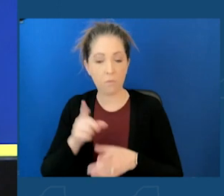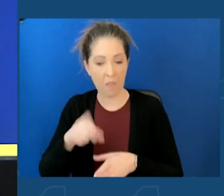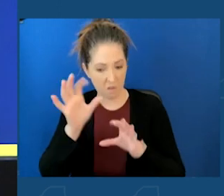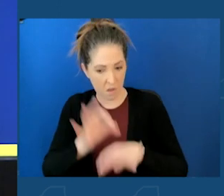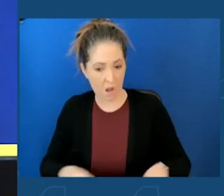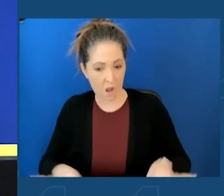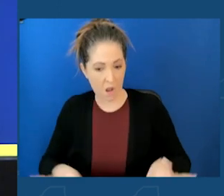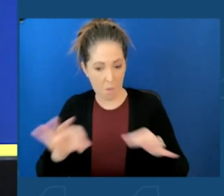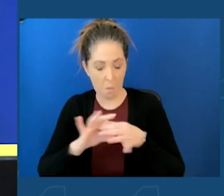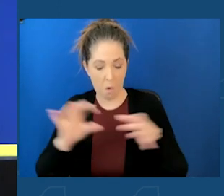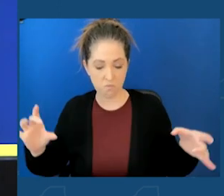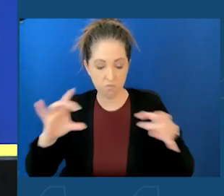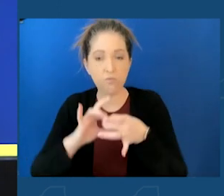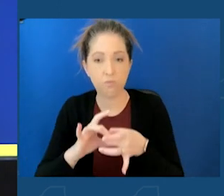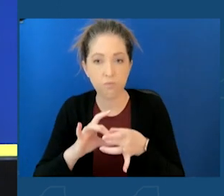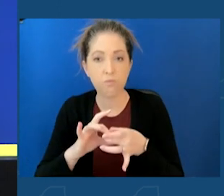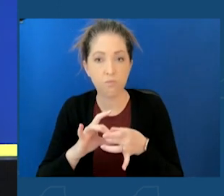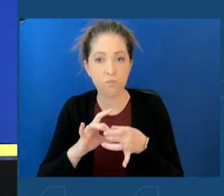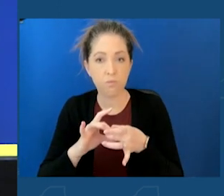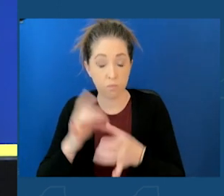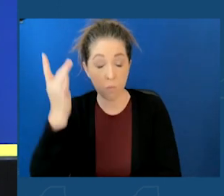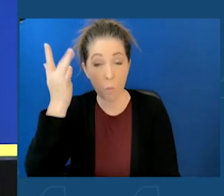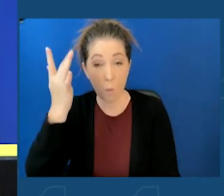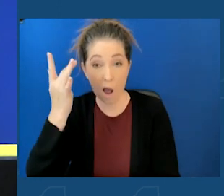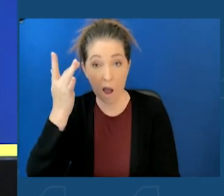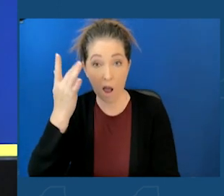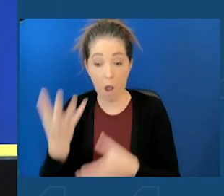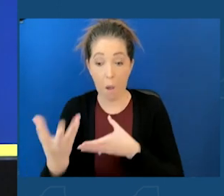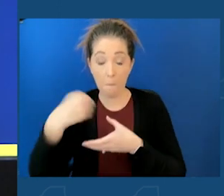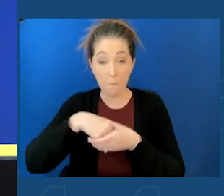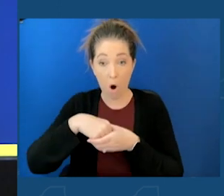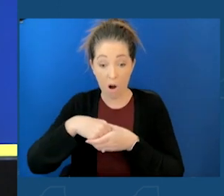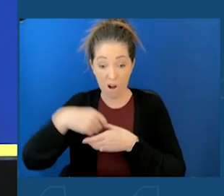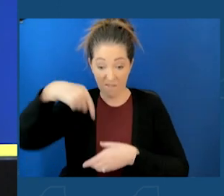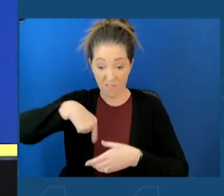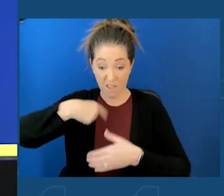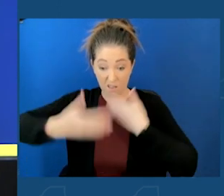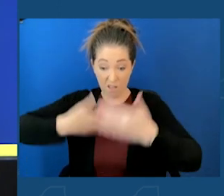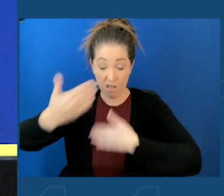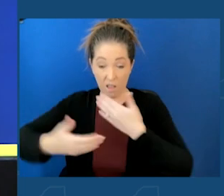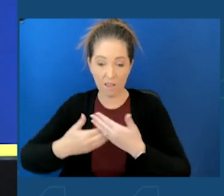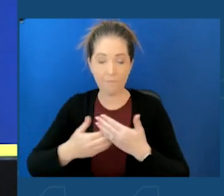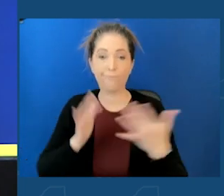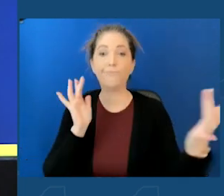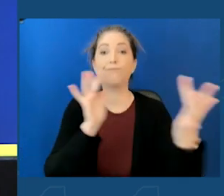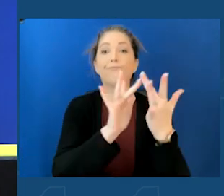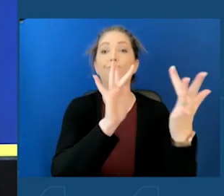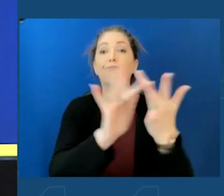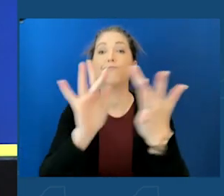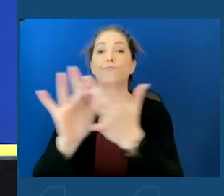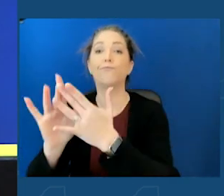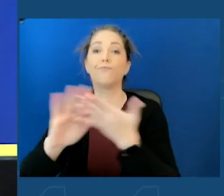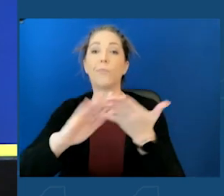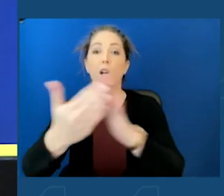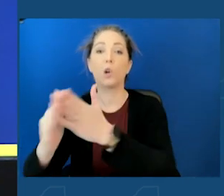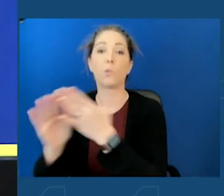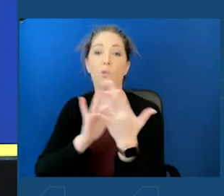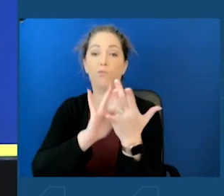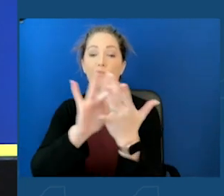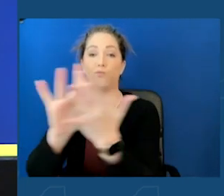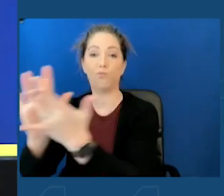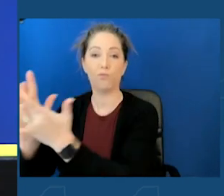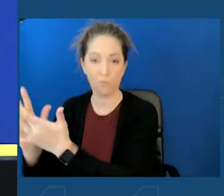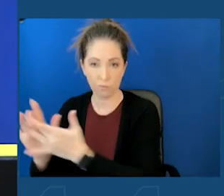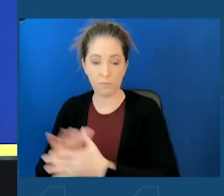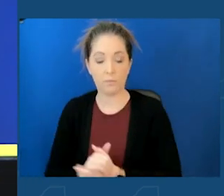Very important, because part of this is outreach to communities who have not had the opportunity to work in some of the new industries. Adrian